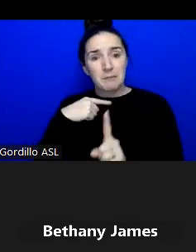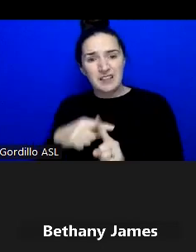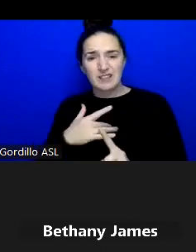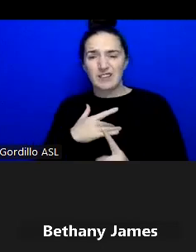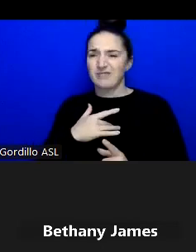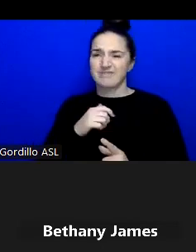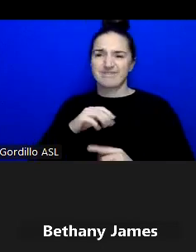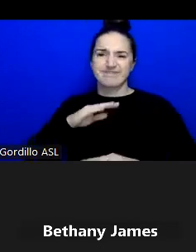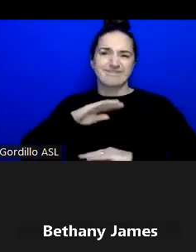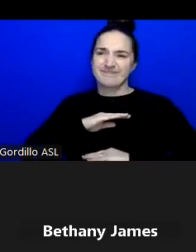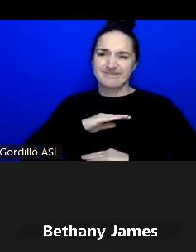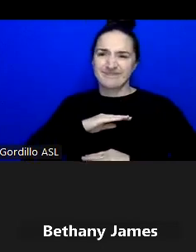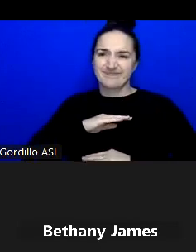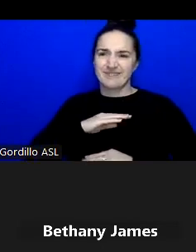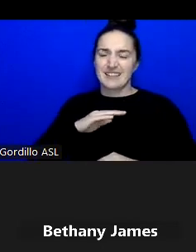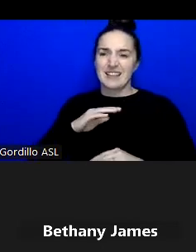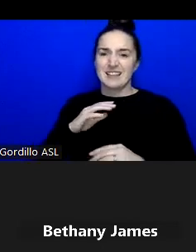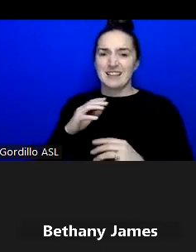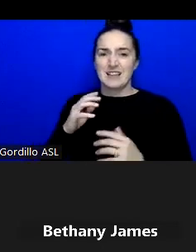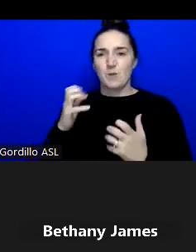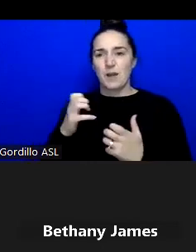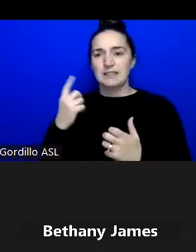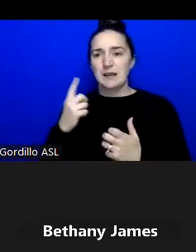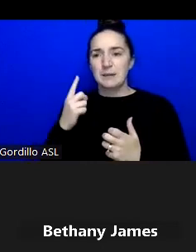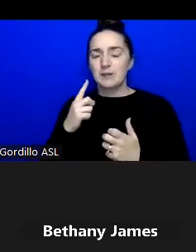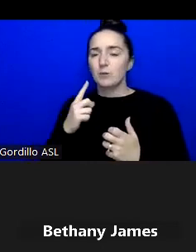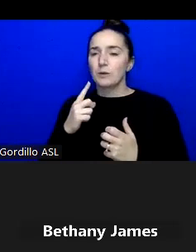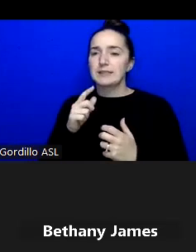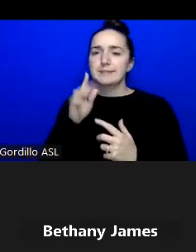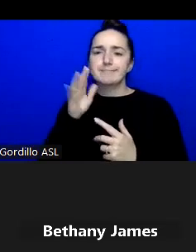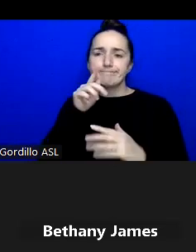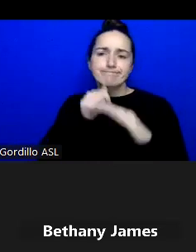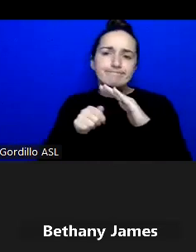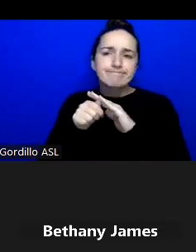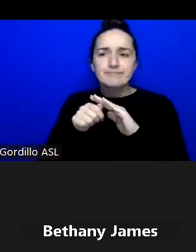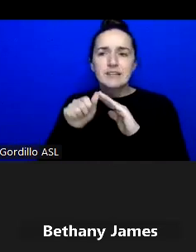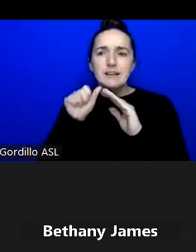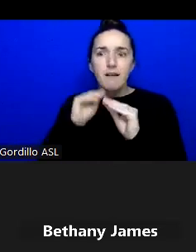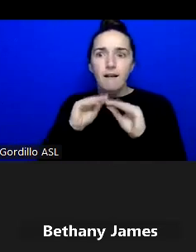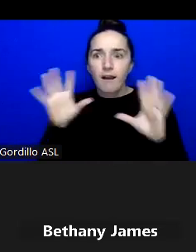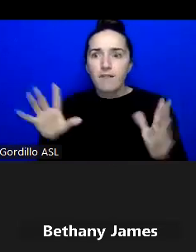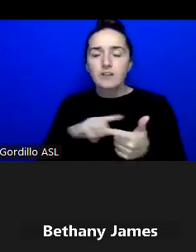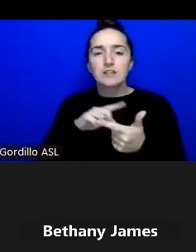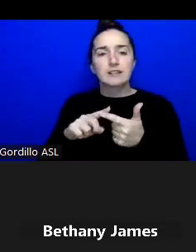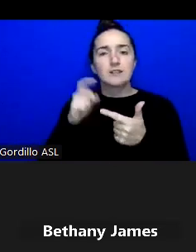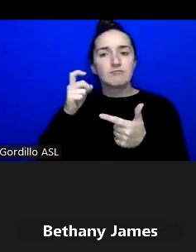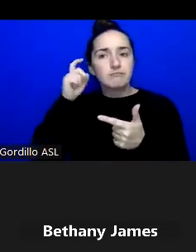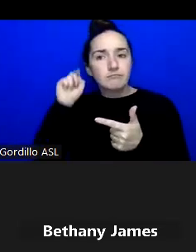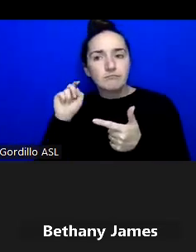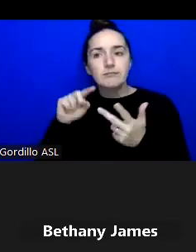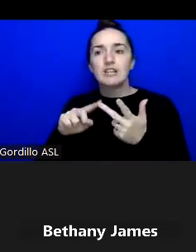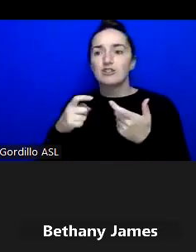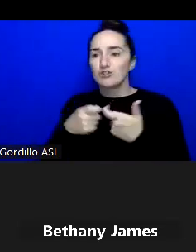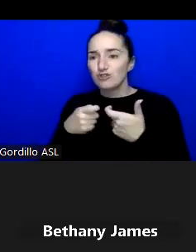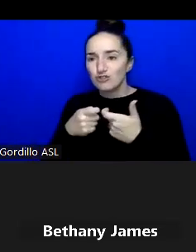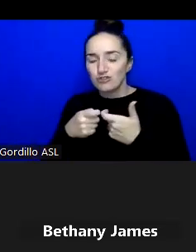everyday life. He wanted something that was discreet. He wanted something that was in the ear and rechargeable. And we were able to meet those needs. And it's a